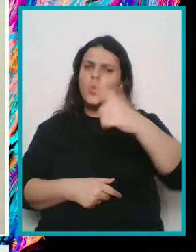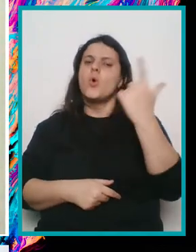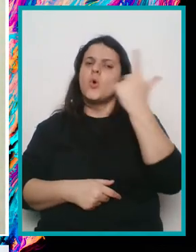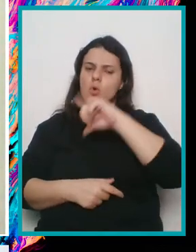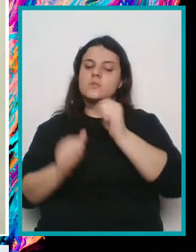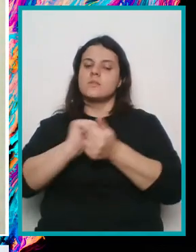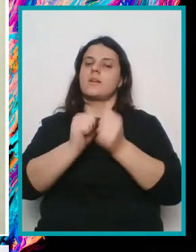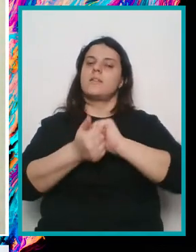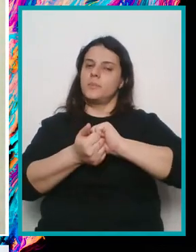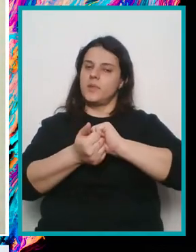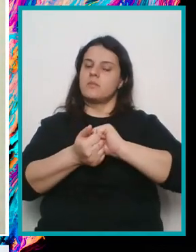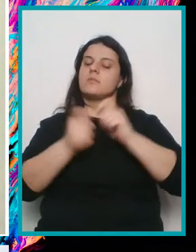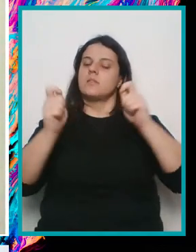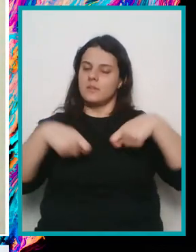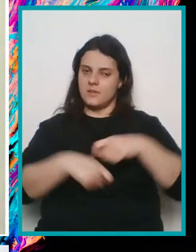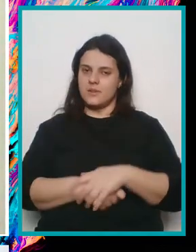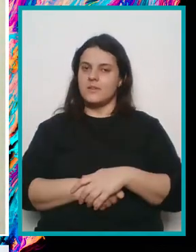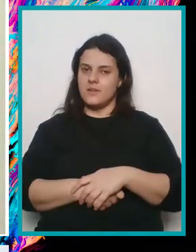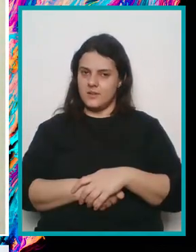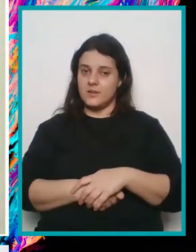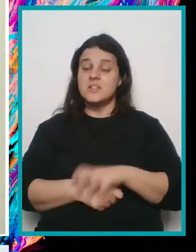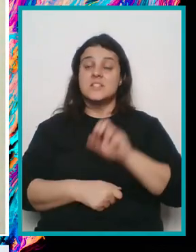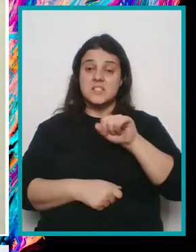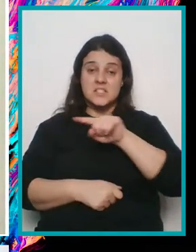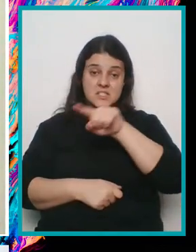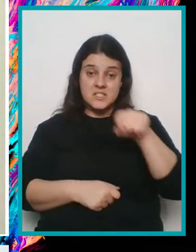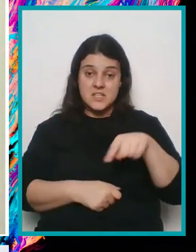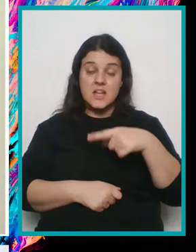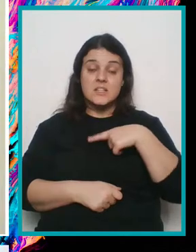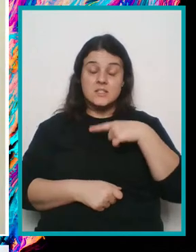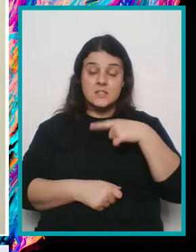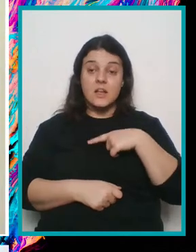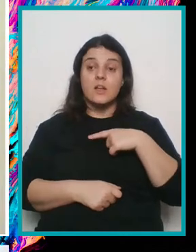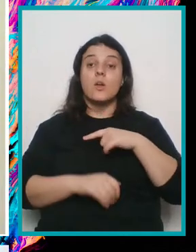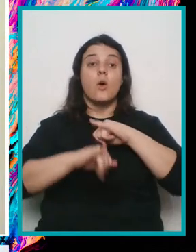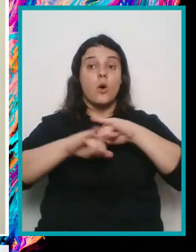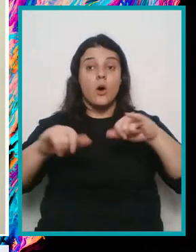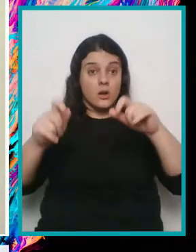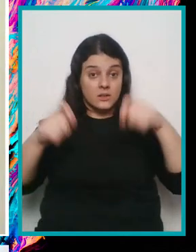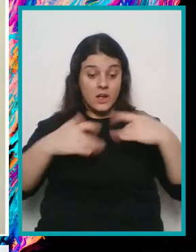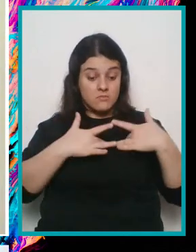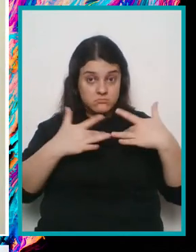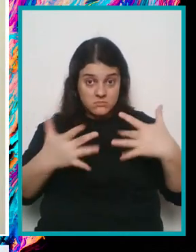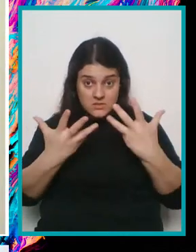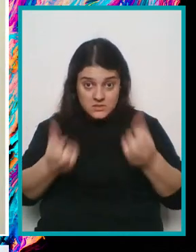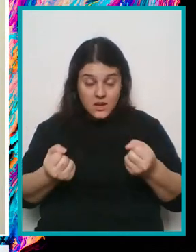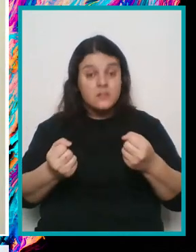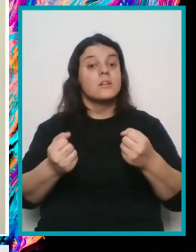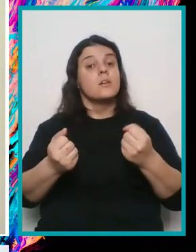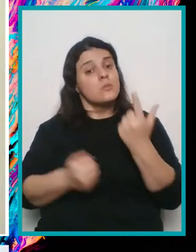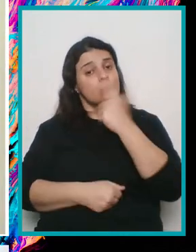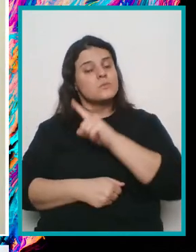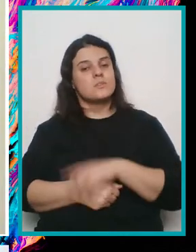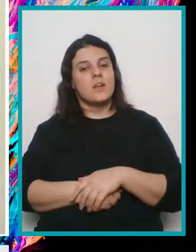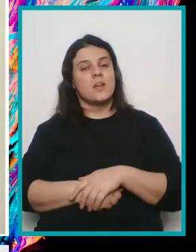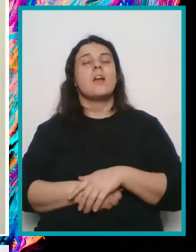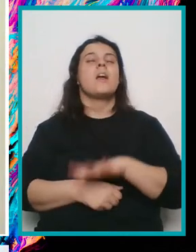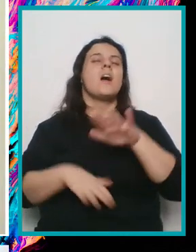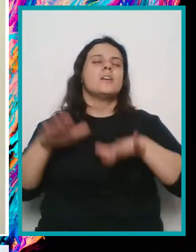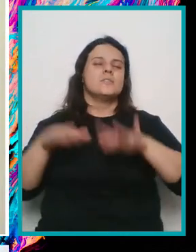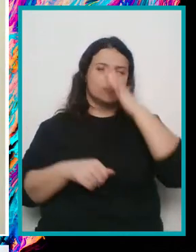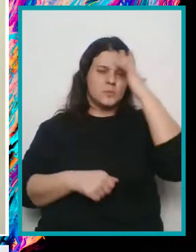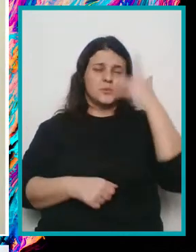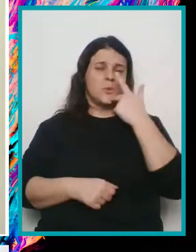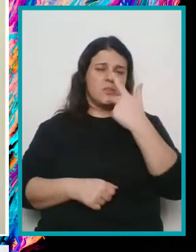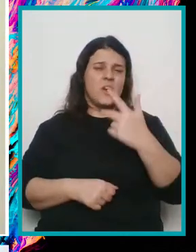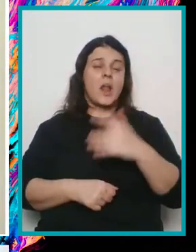be expensive for us to give up on the fossil fuel industry. We won't easily adapt to a more